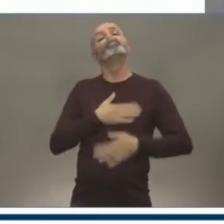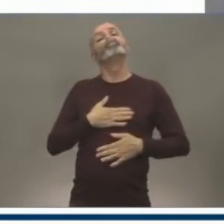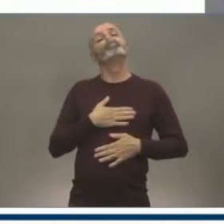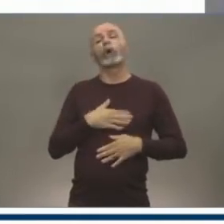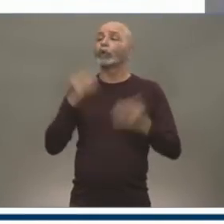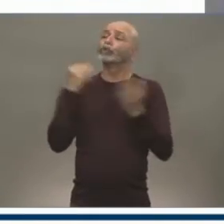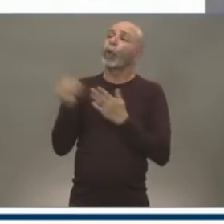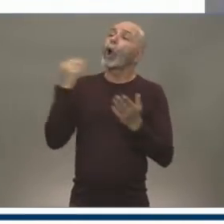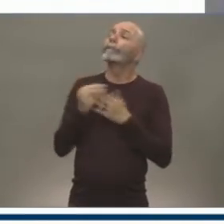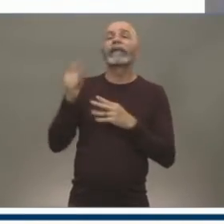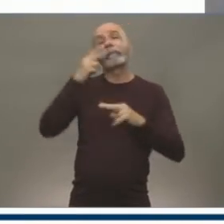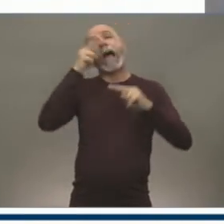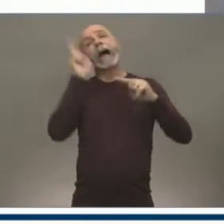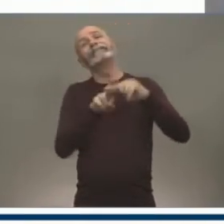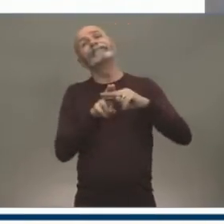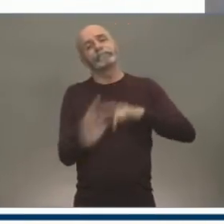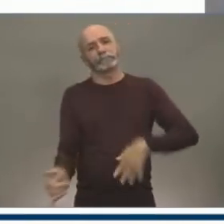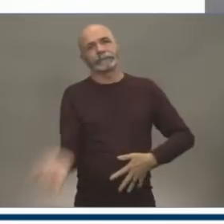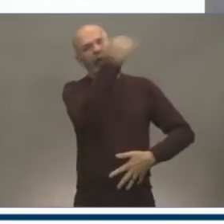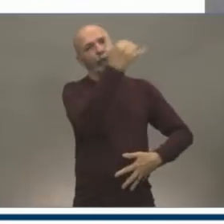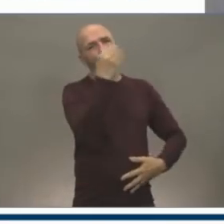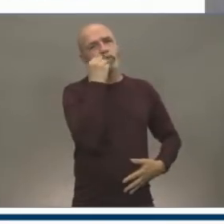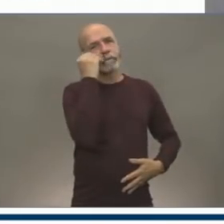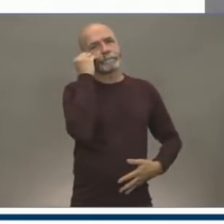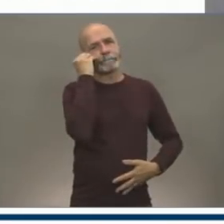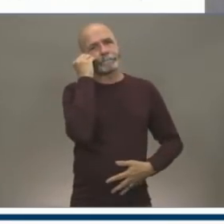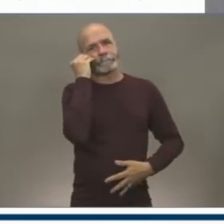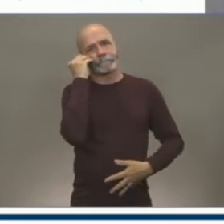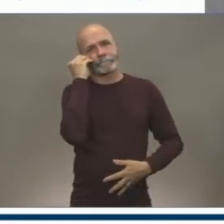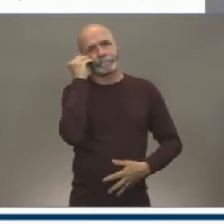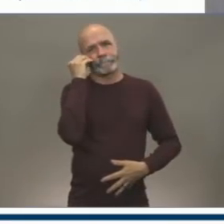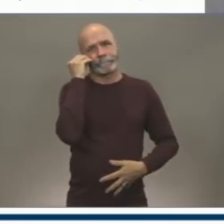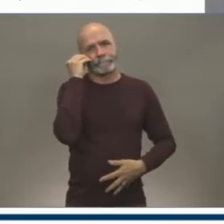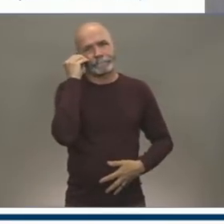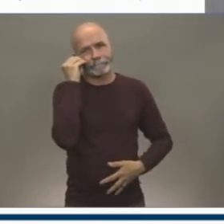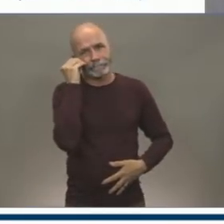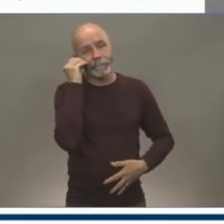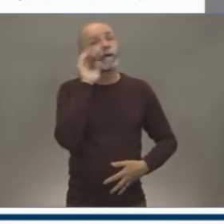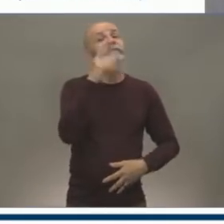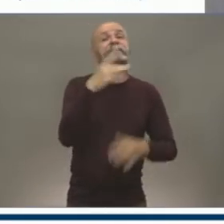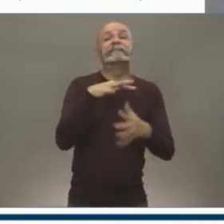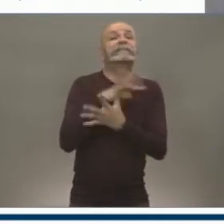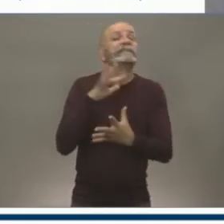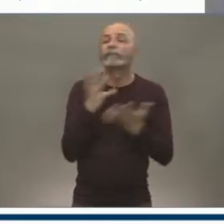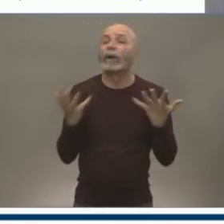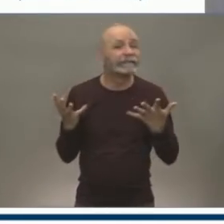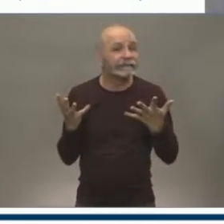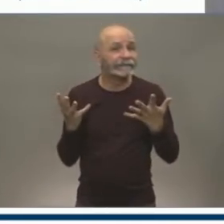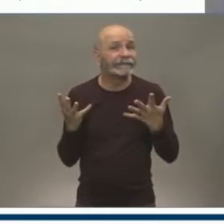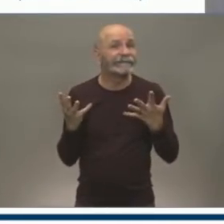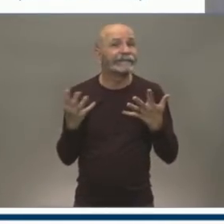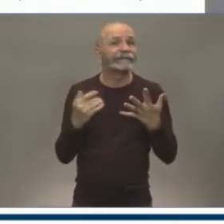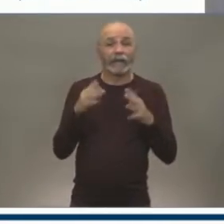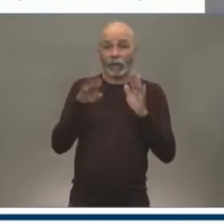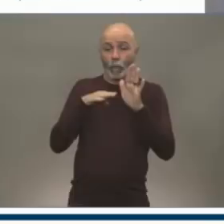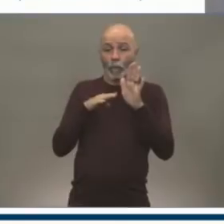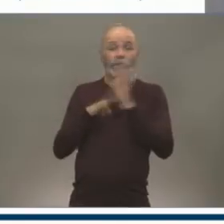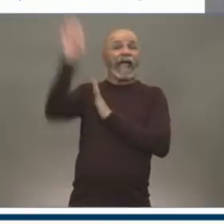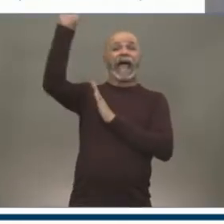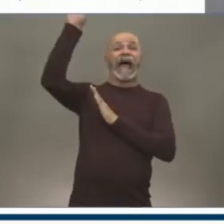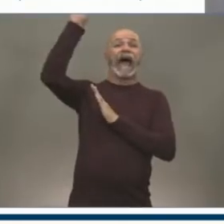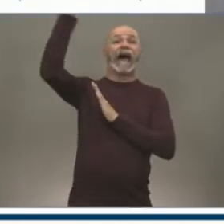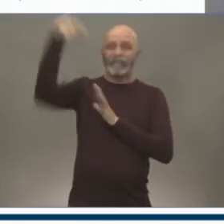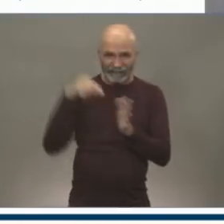but we're very conscious of the fact that in our first wave, we reduced our healthcare system.